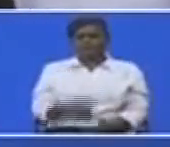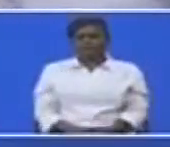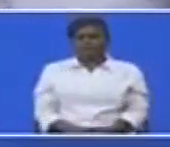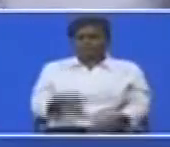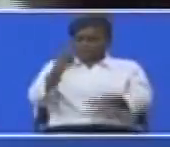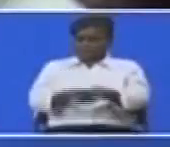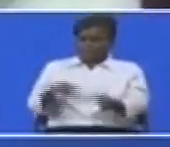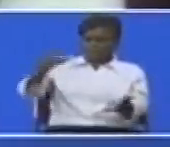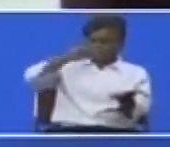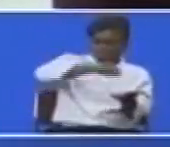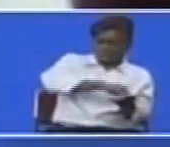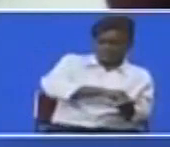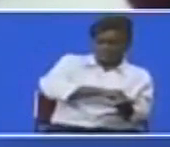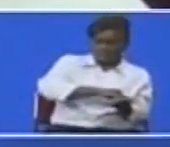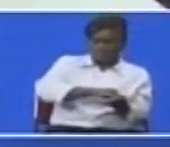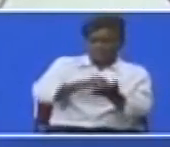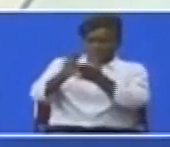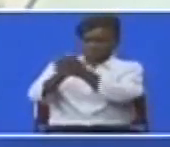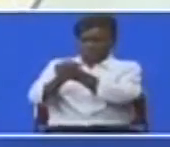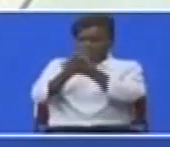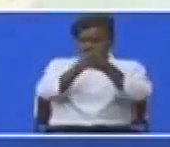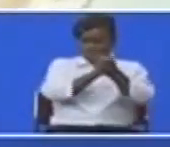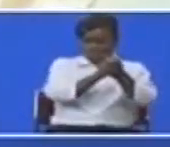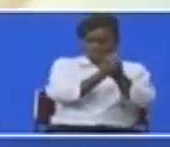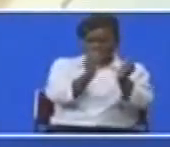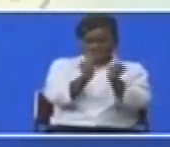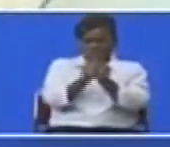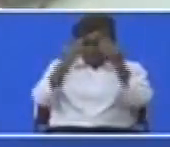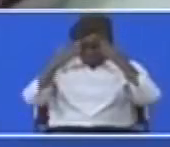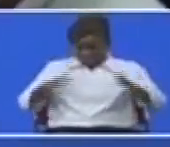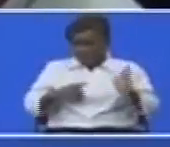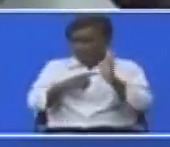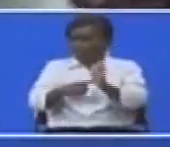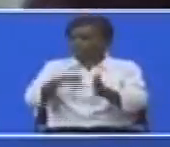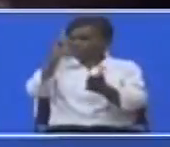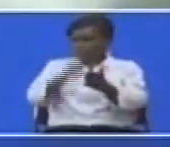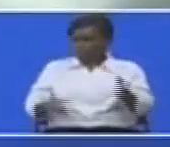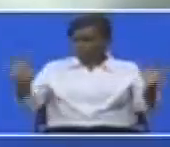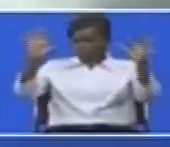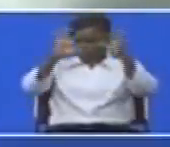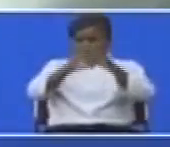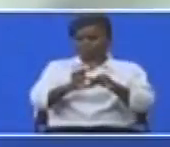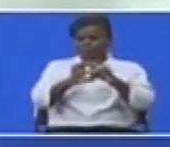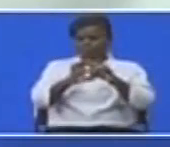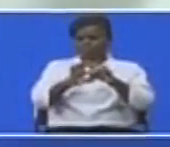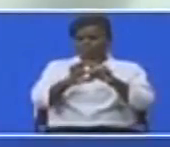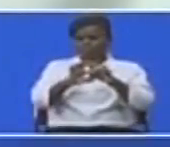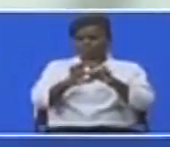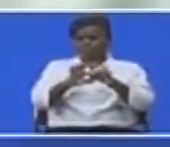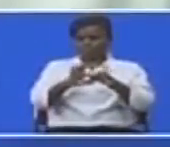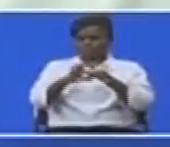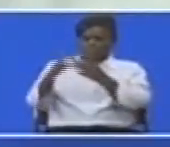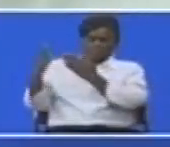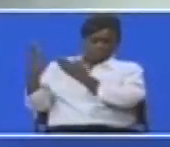And when he arrived, hands held in unity with the Muslim leaders, a show of solidarity despite religious difference. And